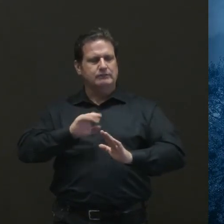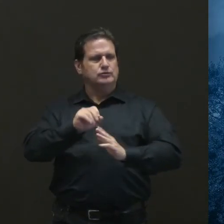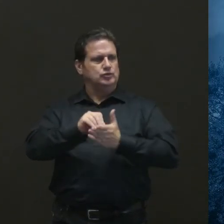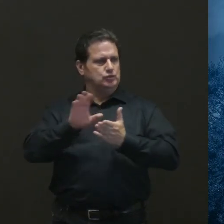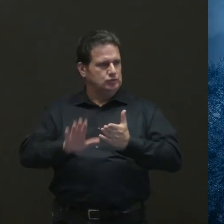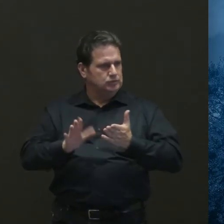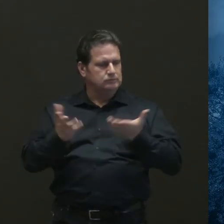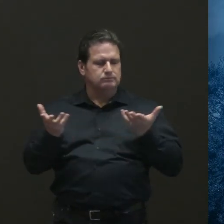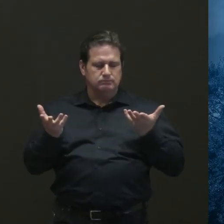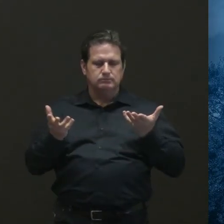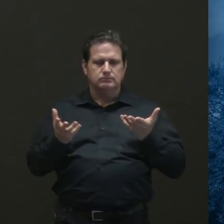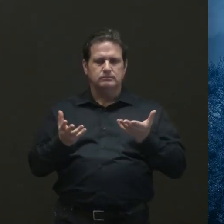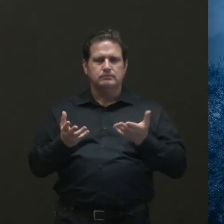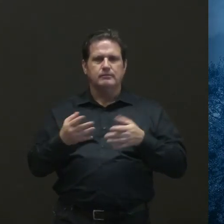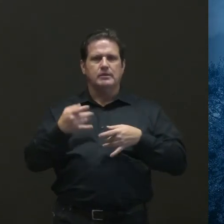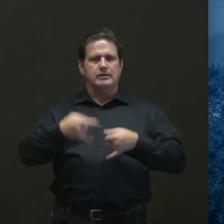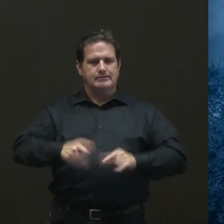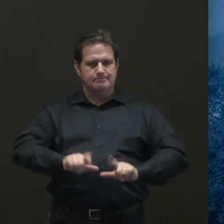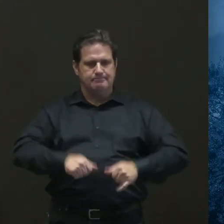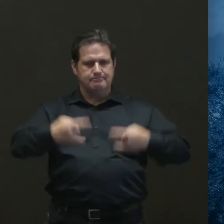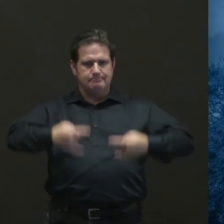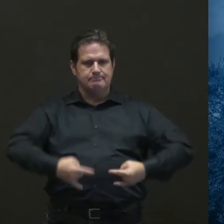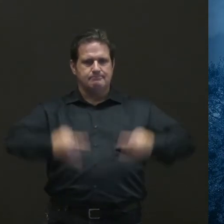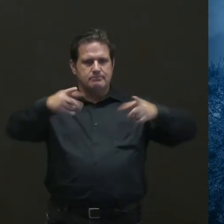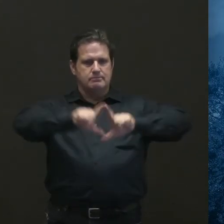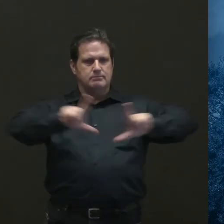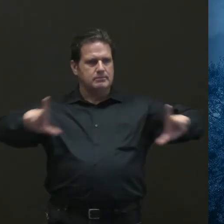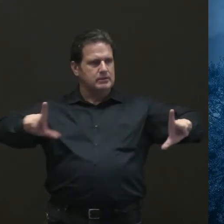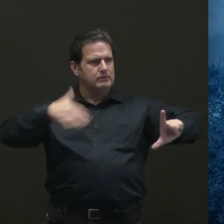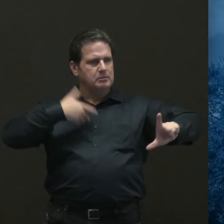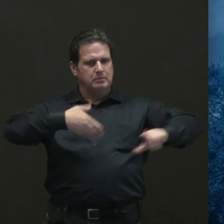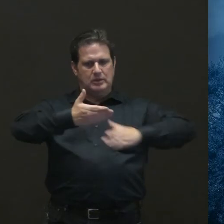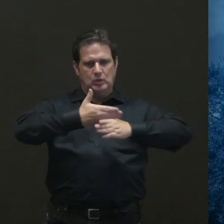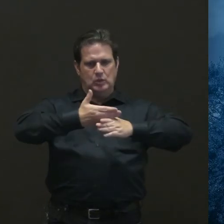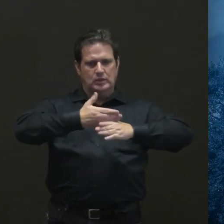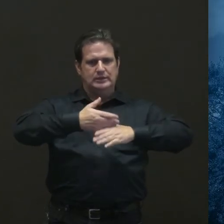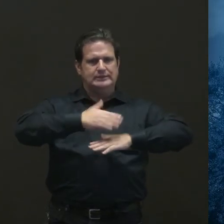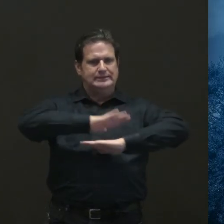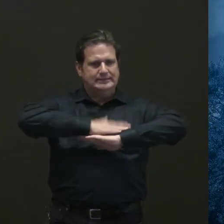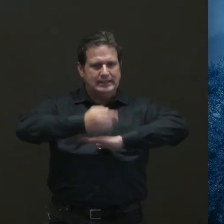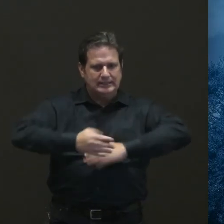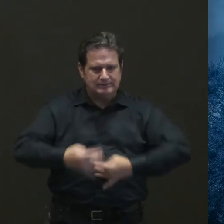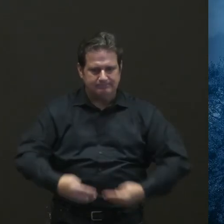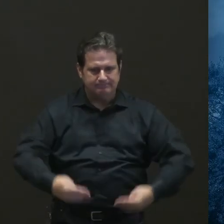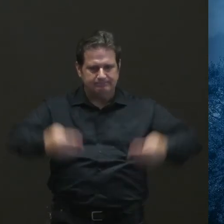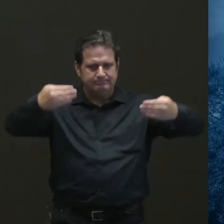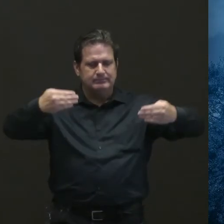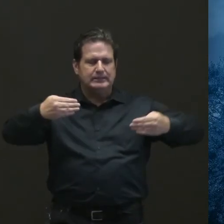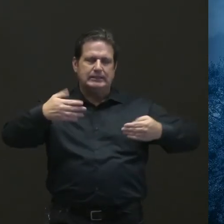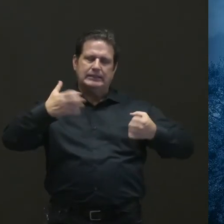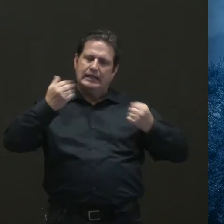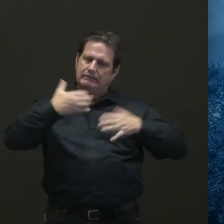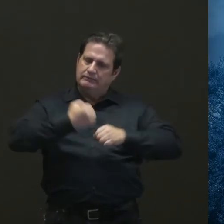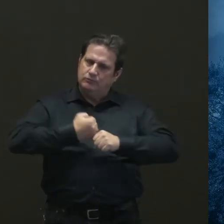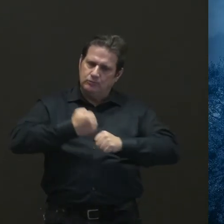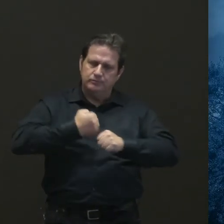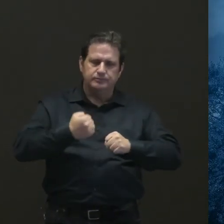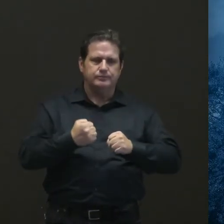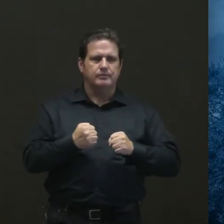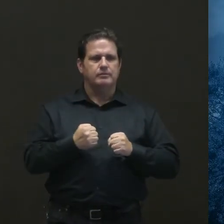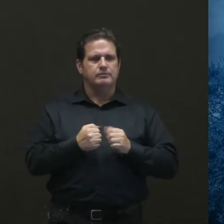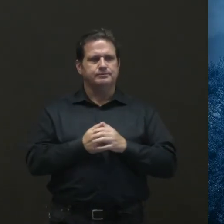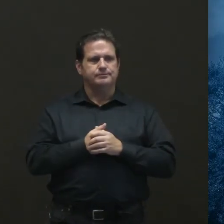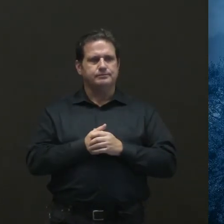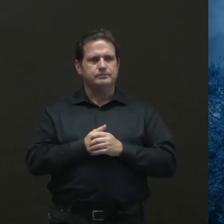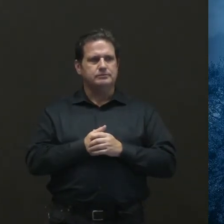students, plexiglass separations, all that kind of things. A lot of effort went in, and a lot of logistics